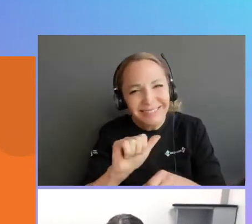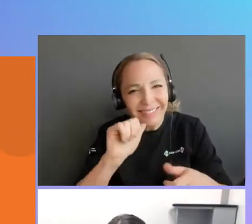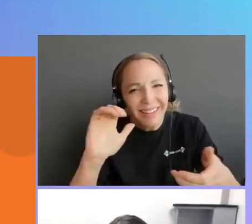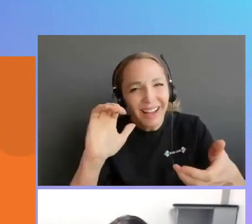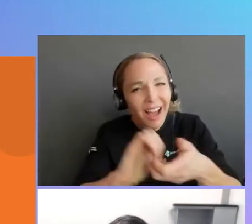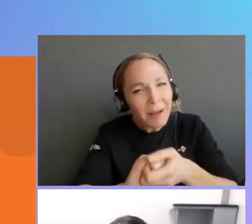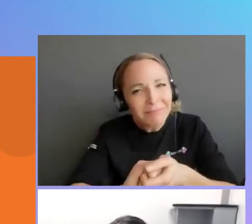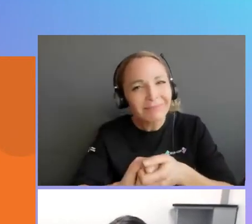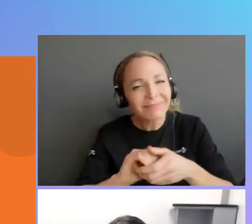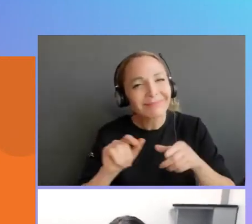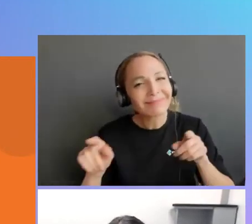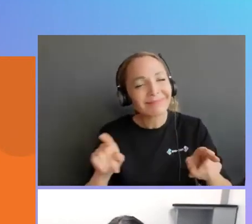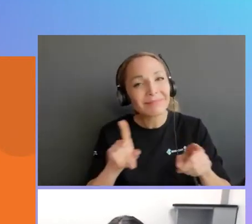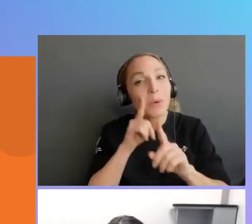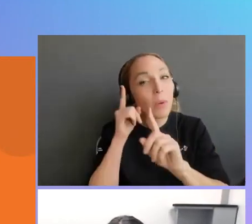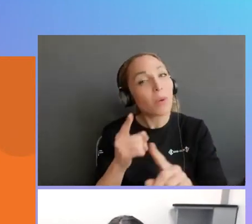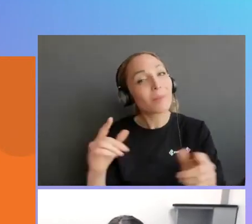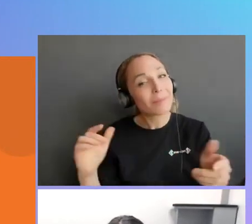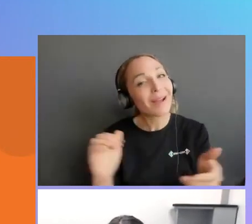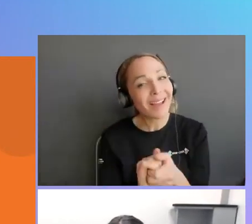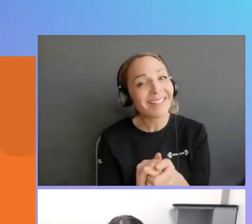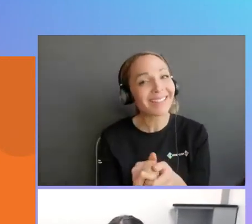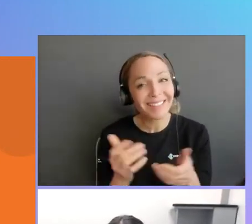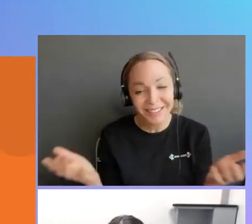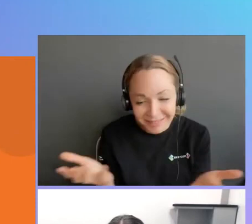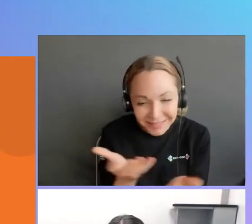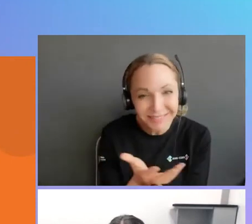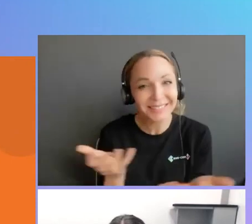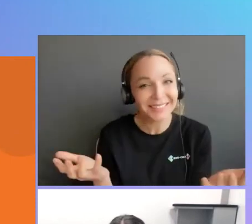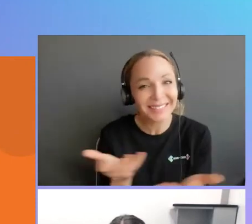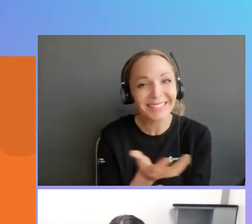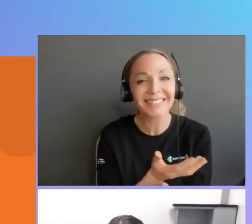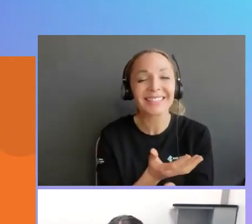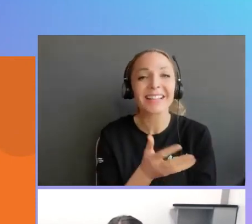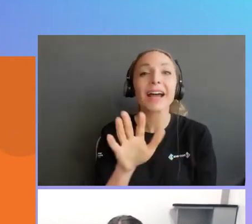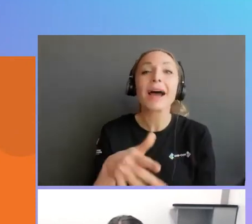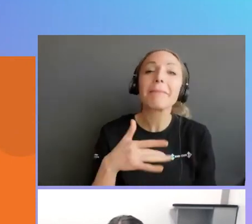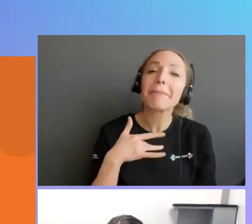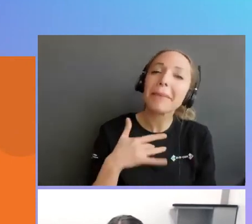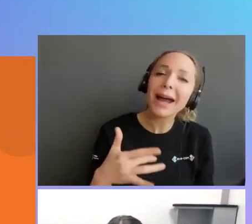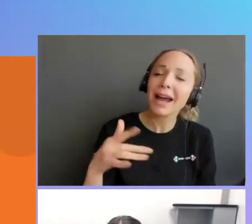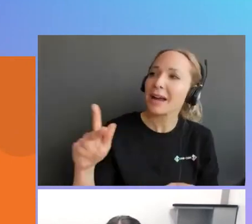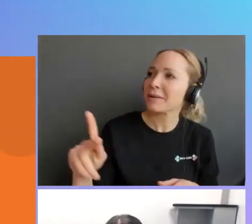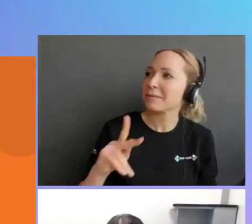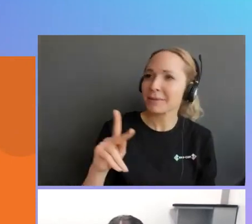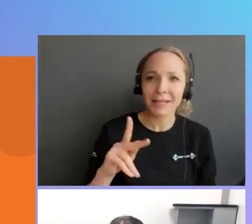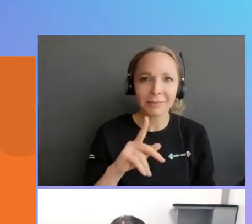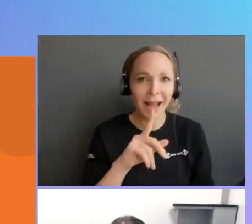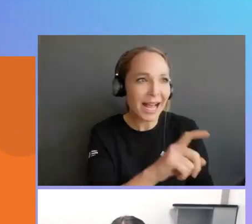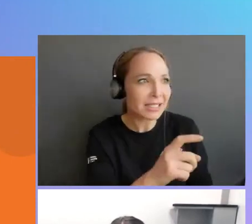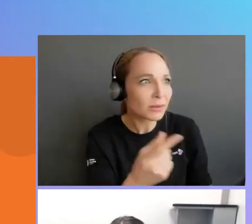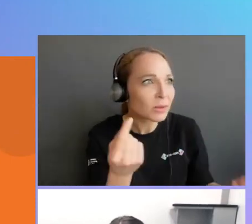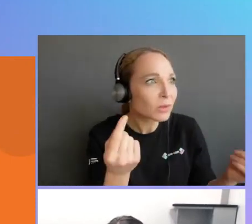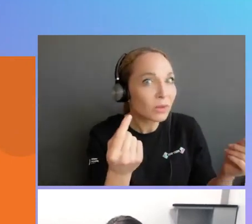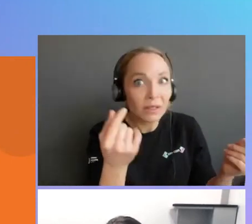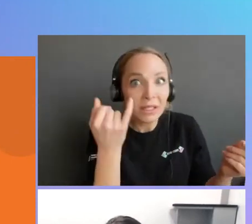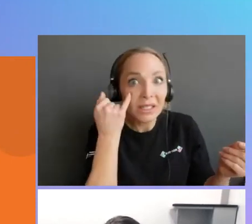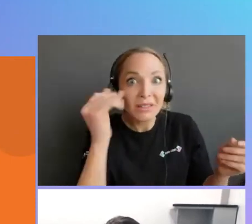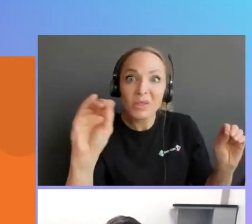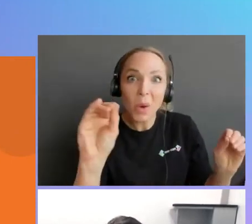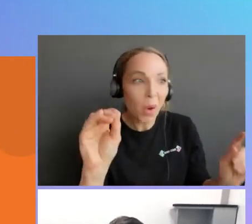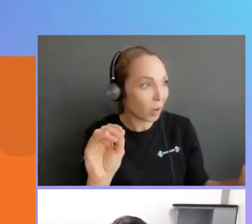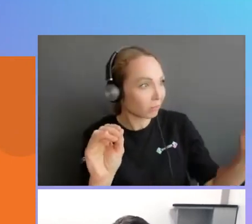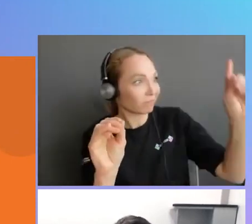going for. I also get a lot of questions. Well, what do we do if we don't have a SME? We're just going to guess and hope that we get it